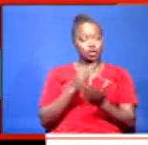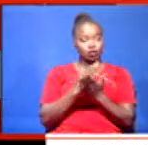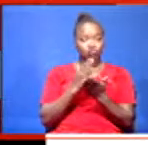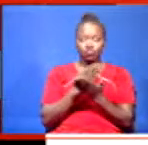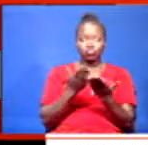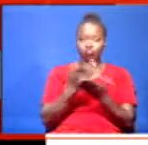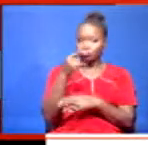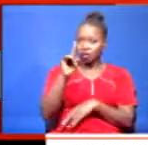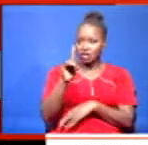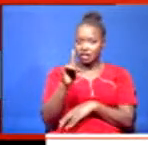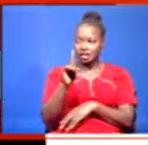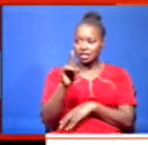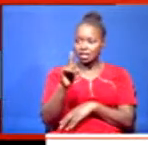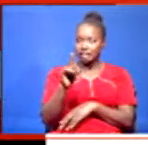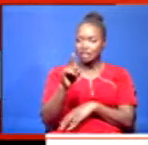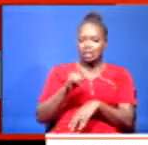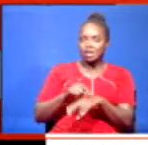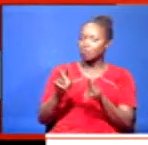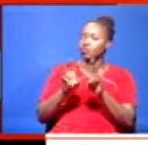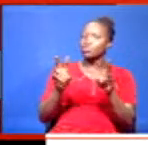right. Look here. I mean, when you look at,